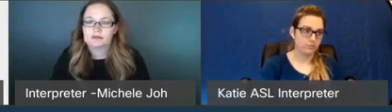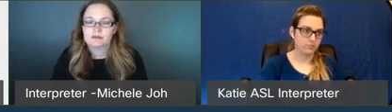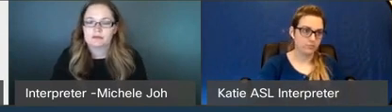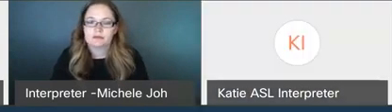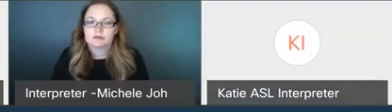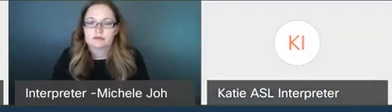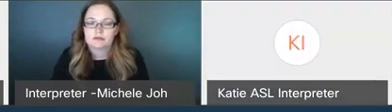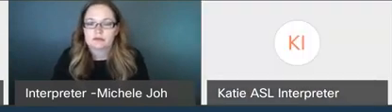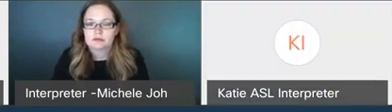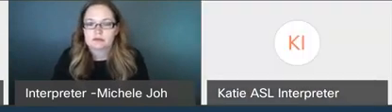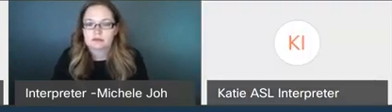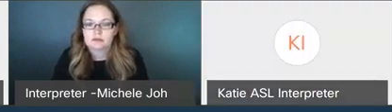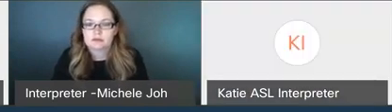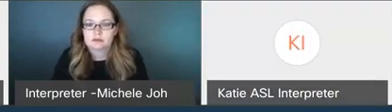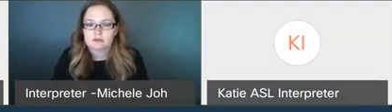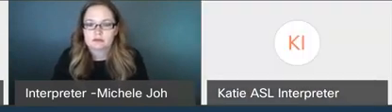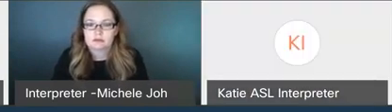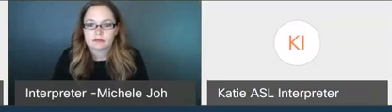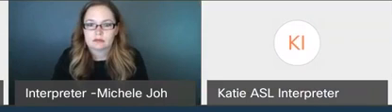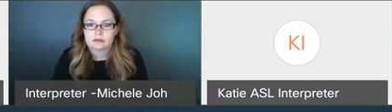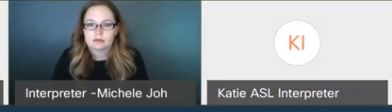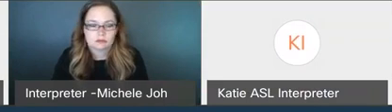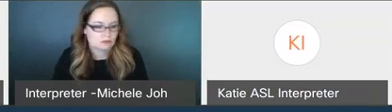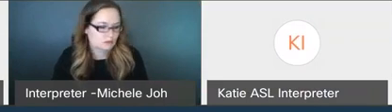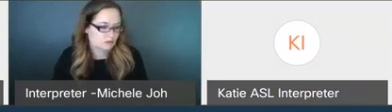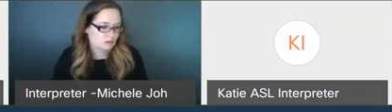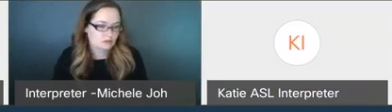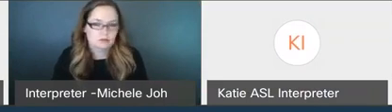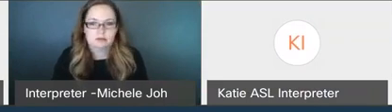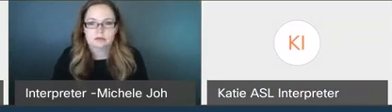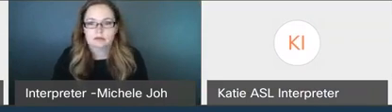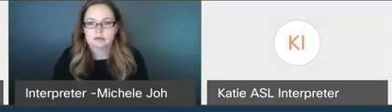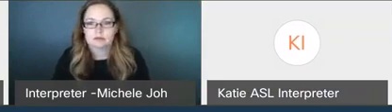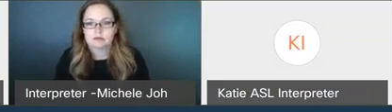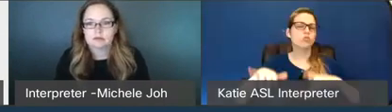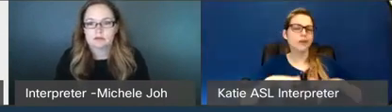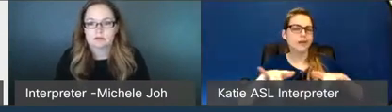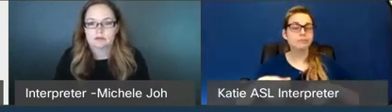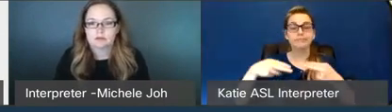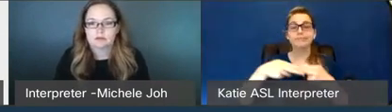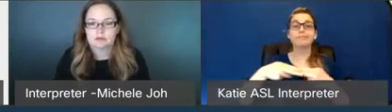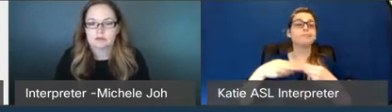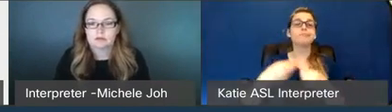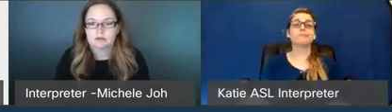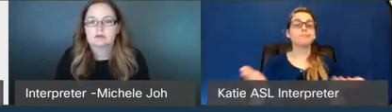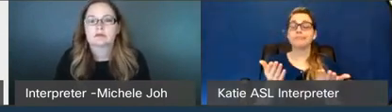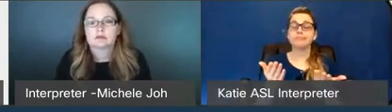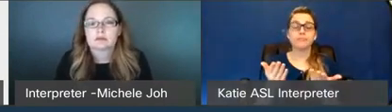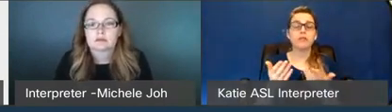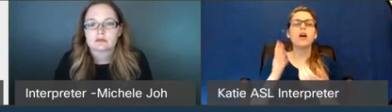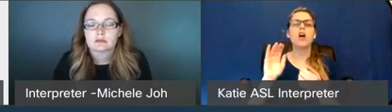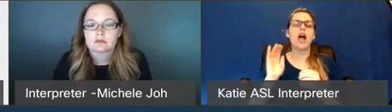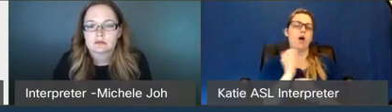This webinar is being recorded. The slides will be disseminated via the Gaines listserv following the webinar.